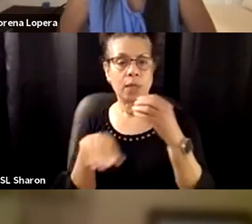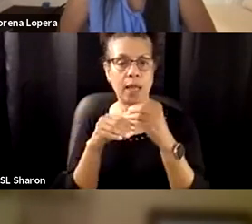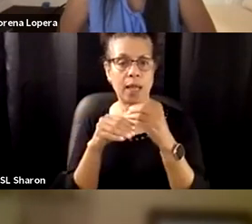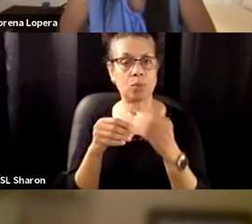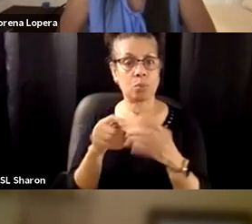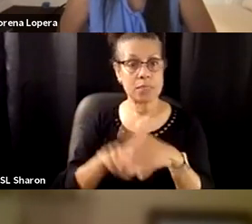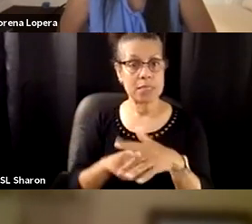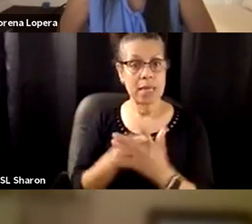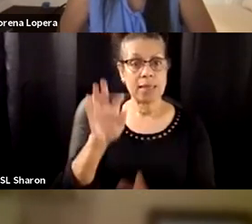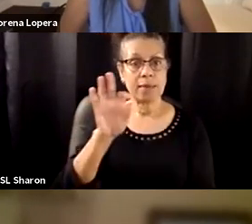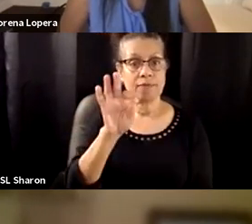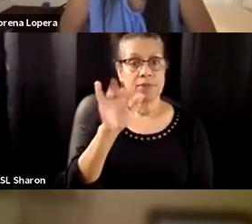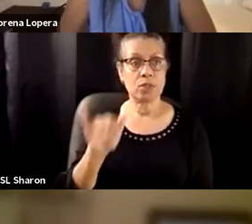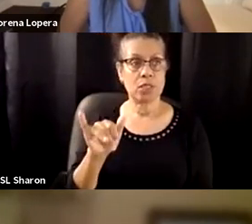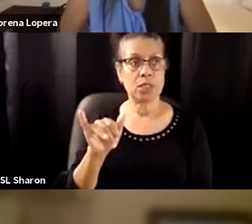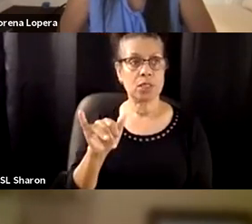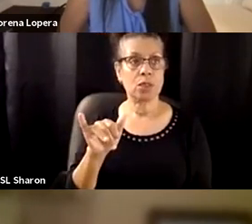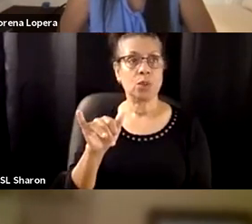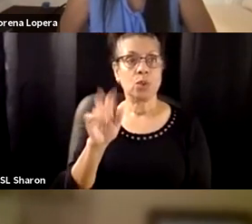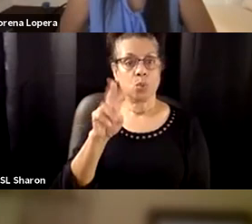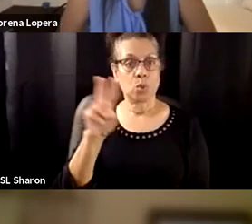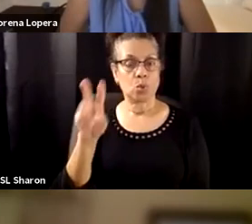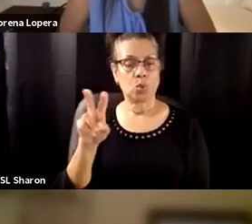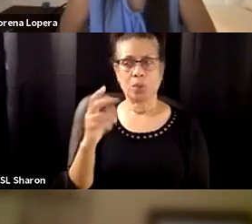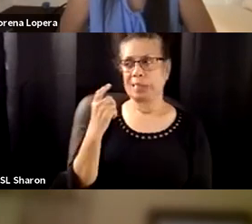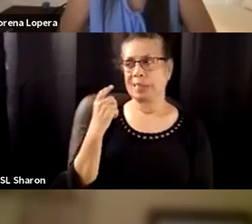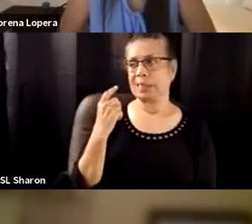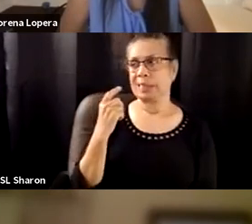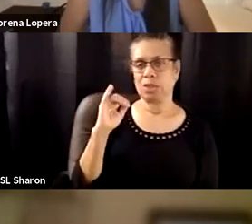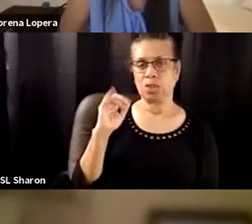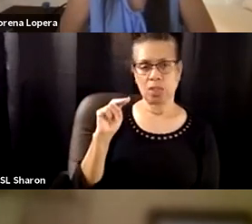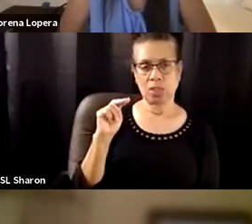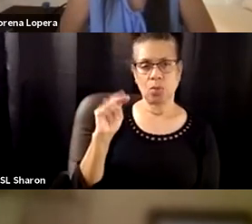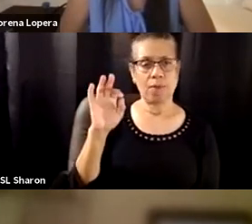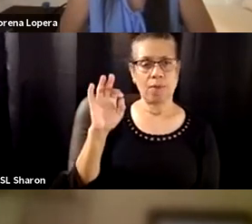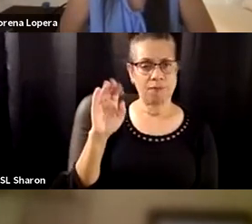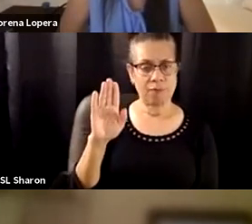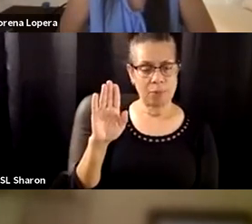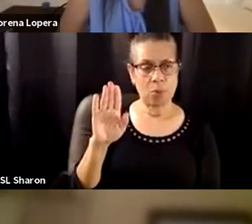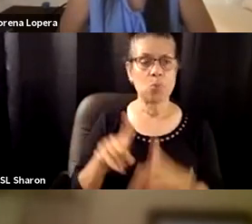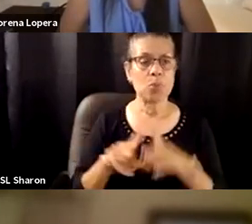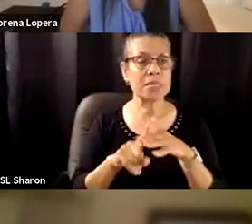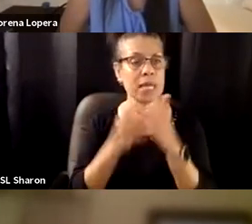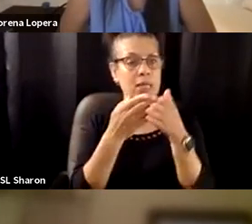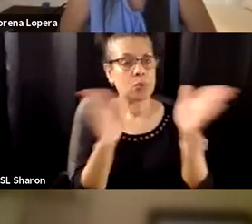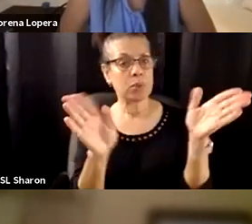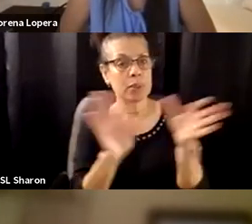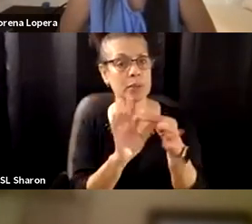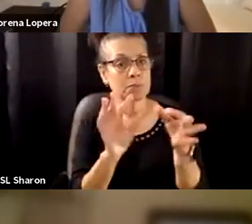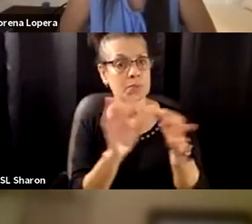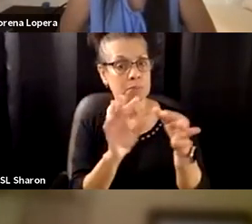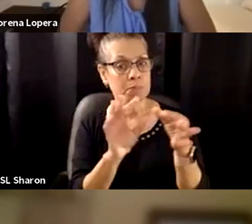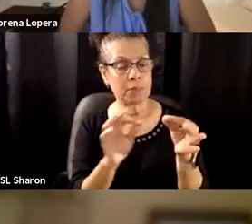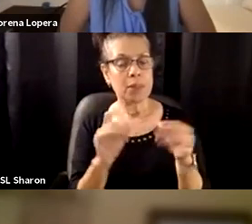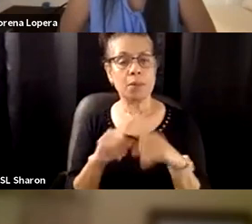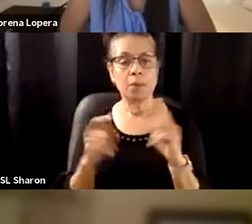22 planning process last january february and started our public conversation we highlighted some of the areas where there was